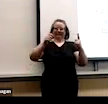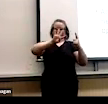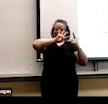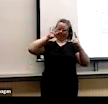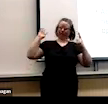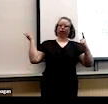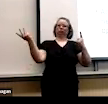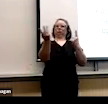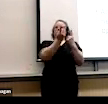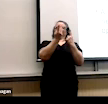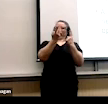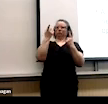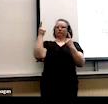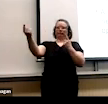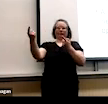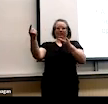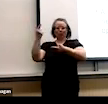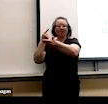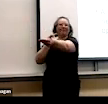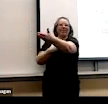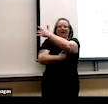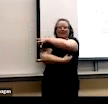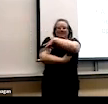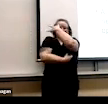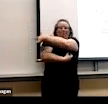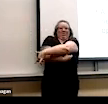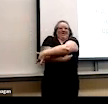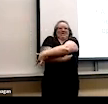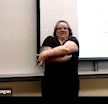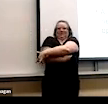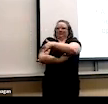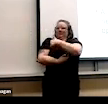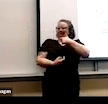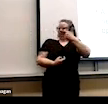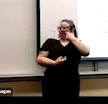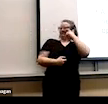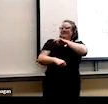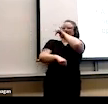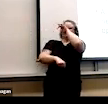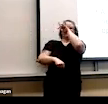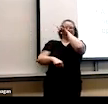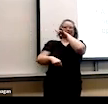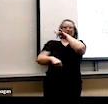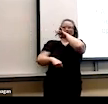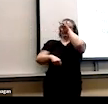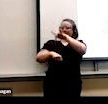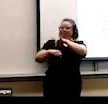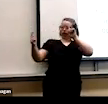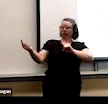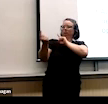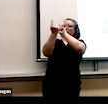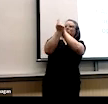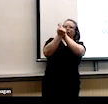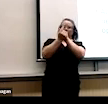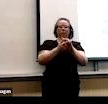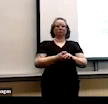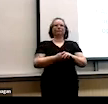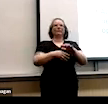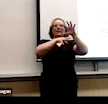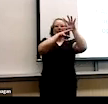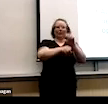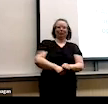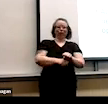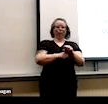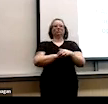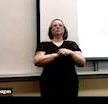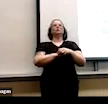familiarize, talk a little bit about the concepts of transition. The next time they come to their appointment, the pediatric provider is just kind of there to be like, hello, I'm stepping